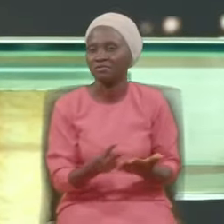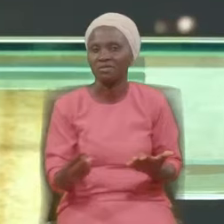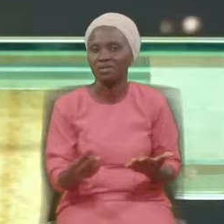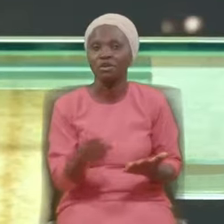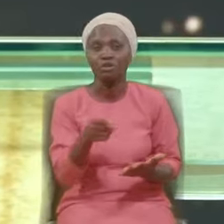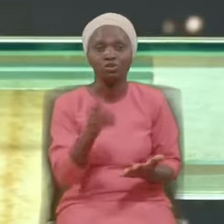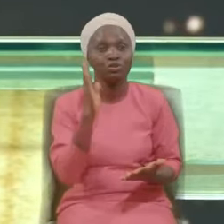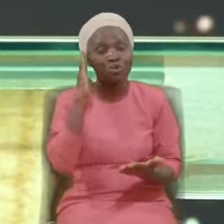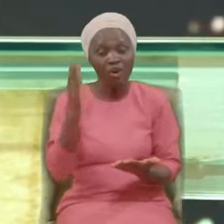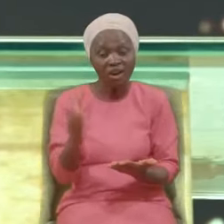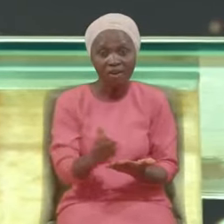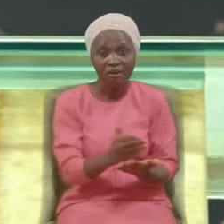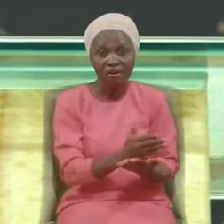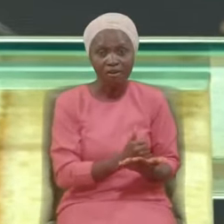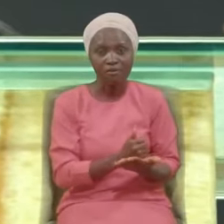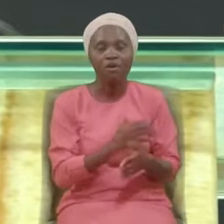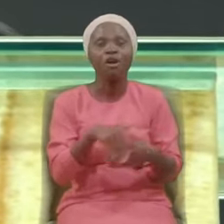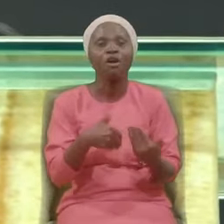recover all.